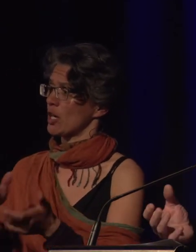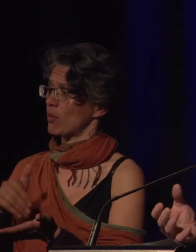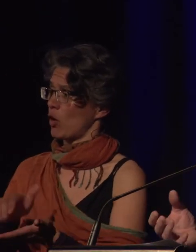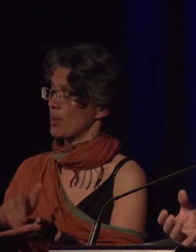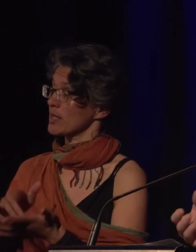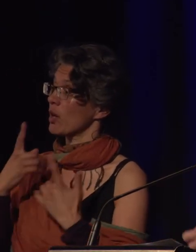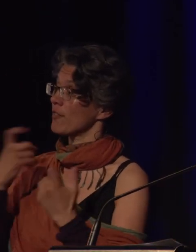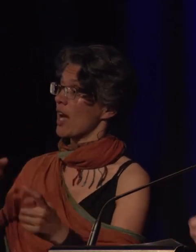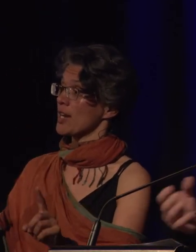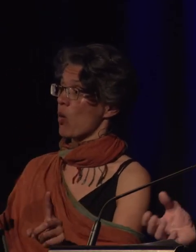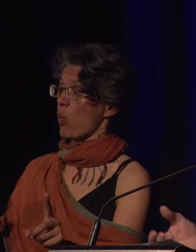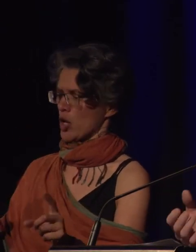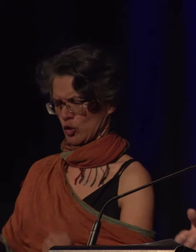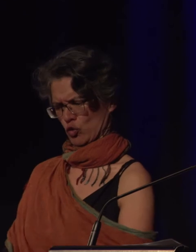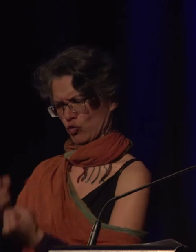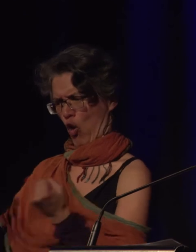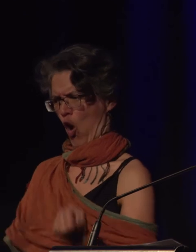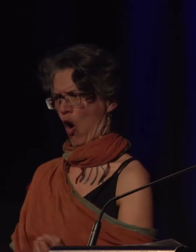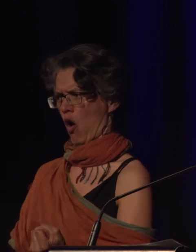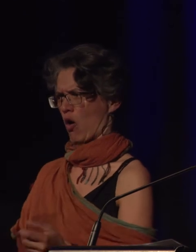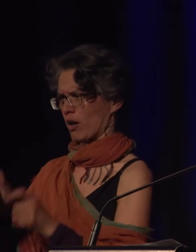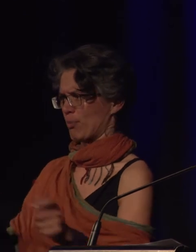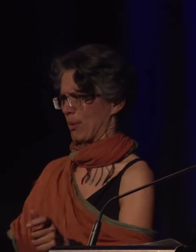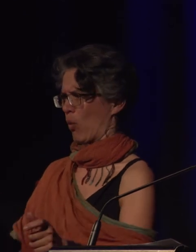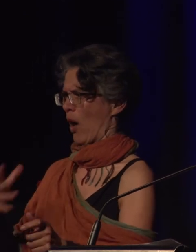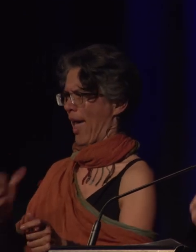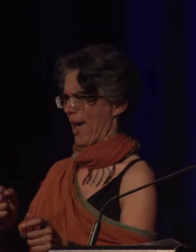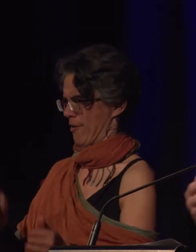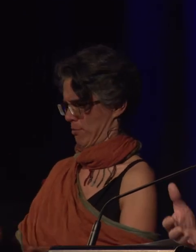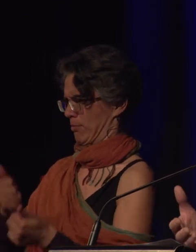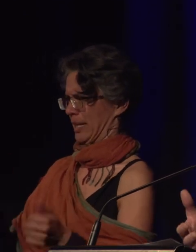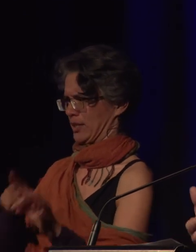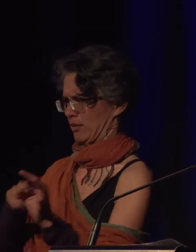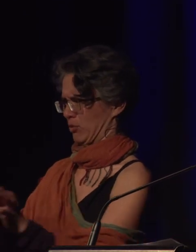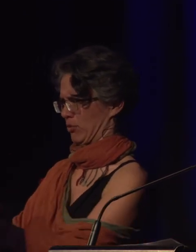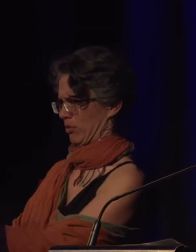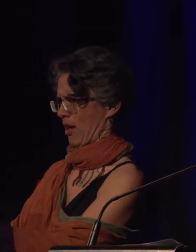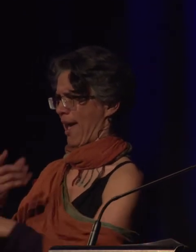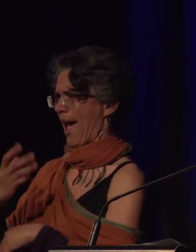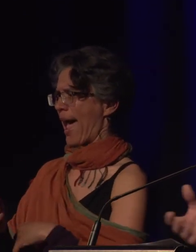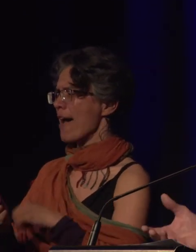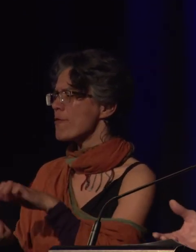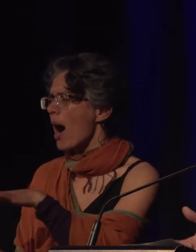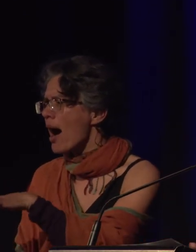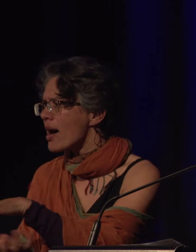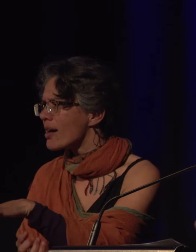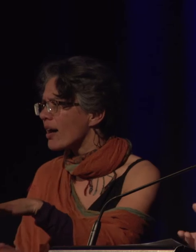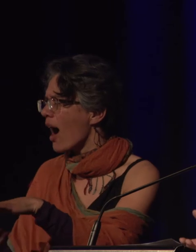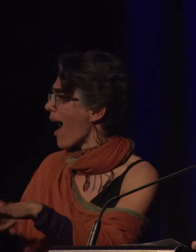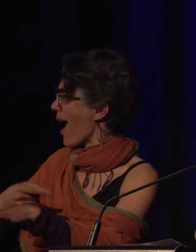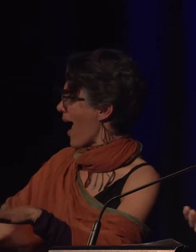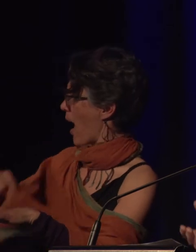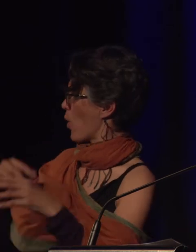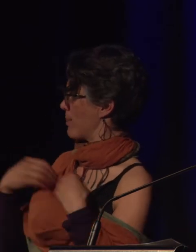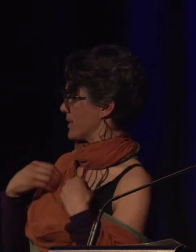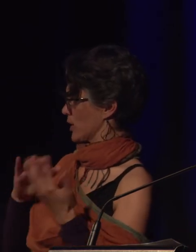there's real strong interest in the obvious questions, there's also a whole underlying number of questions which our members in the business community